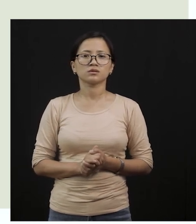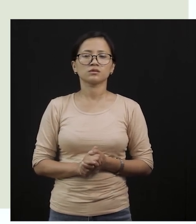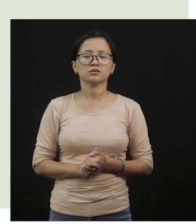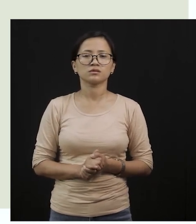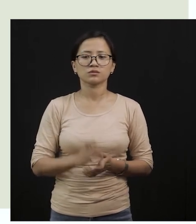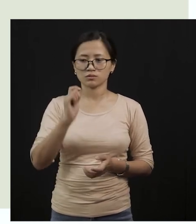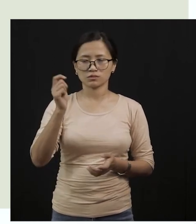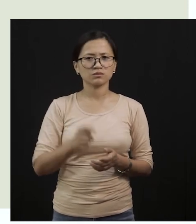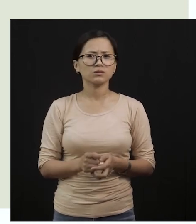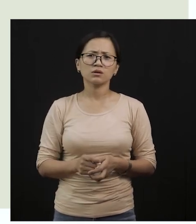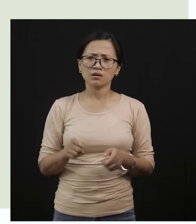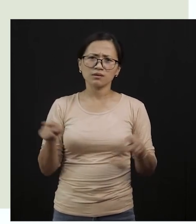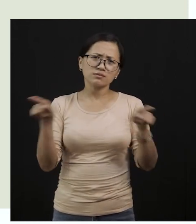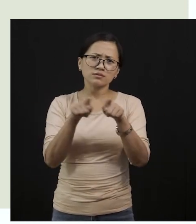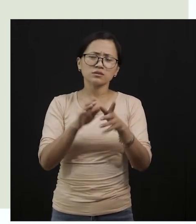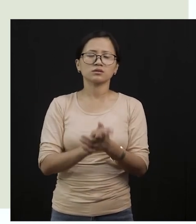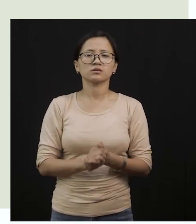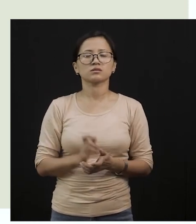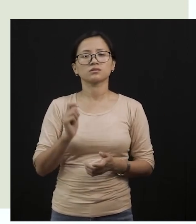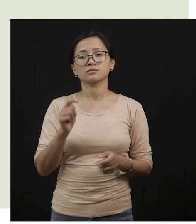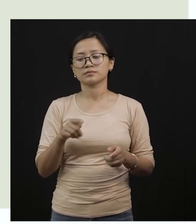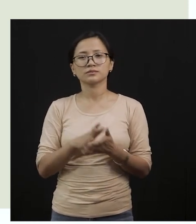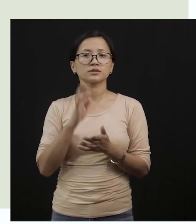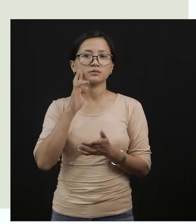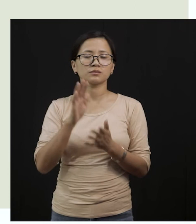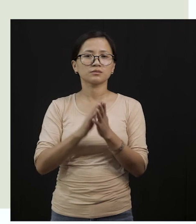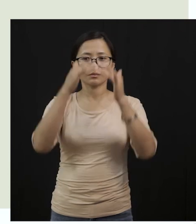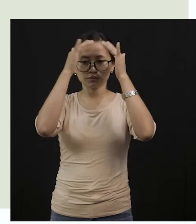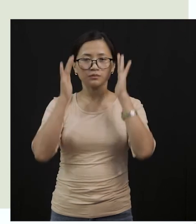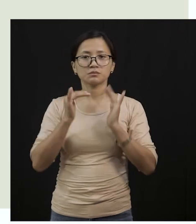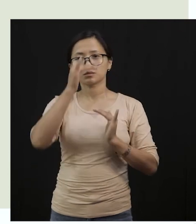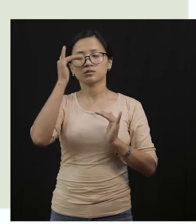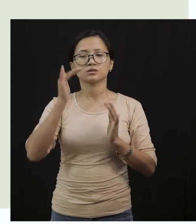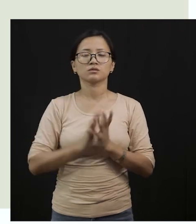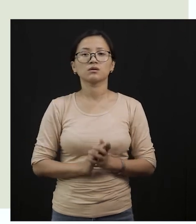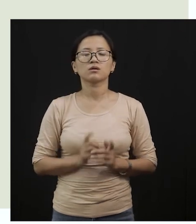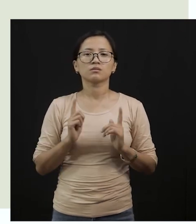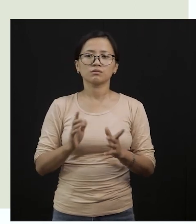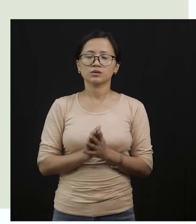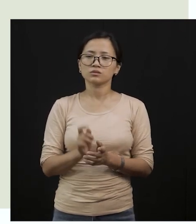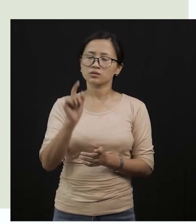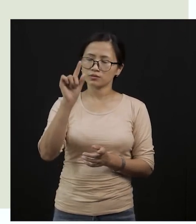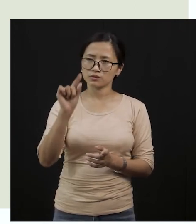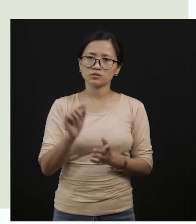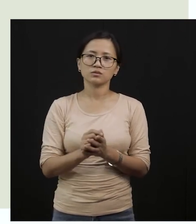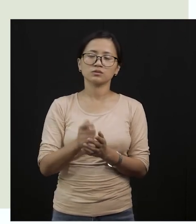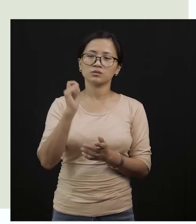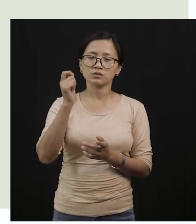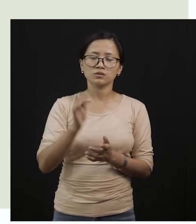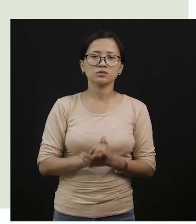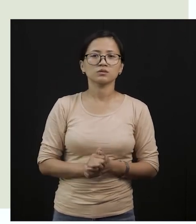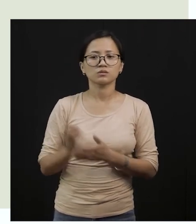work exactly like her, but in your own capacity, you can also do something for the people around you. A good deed that you do